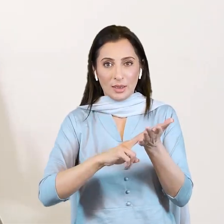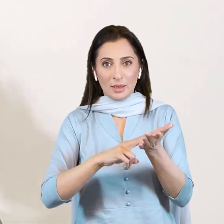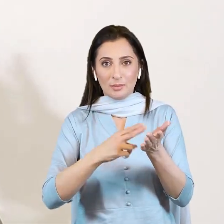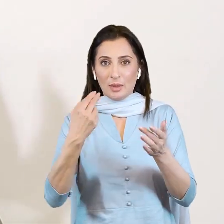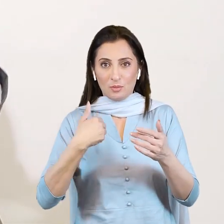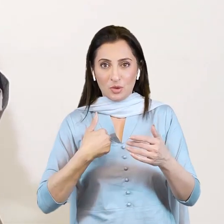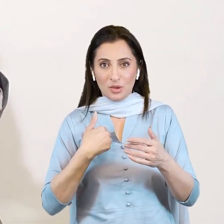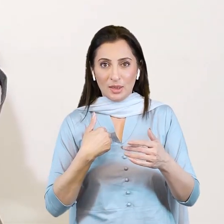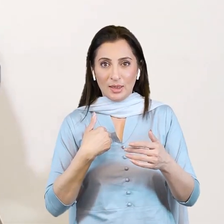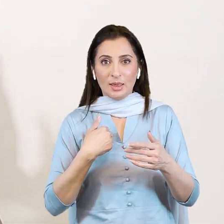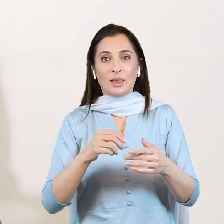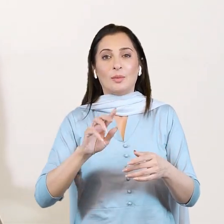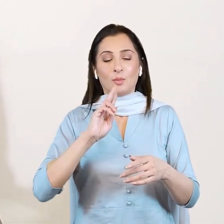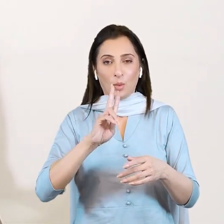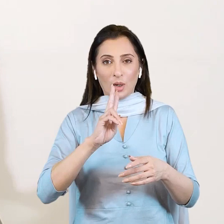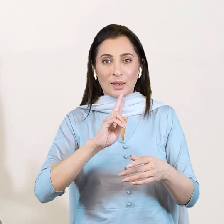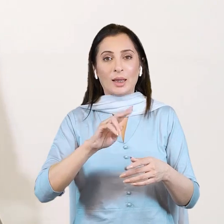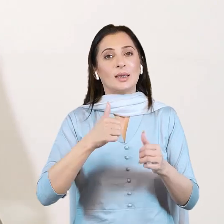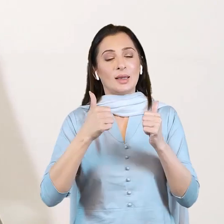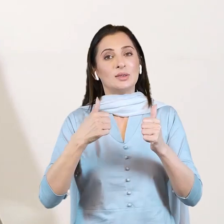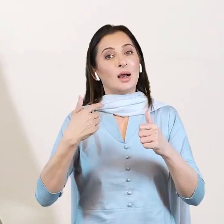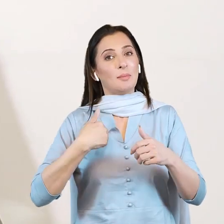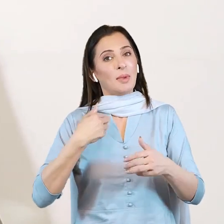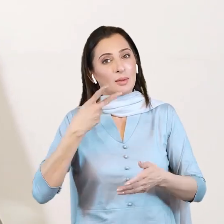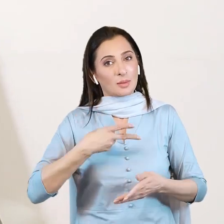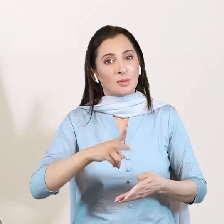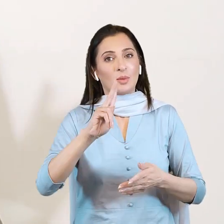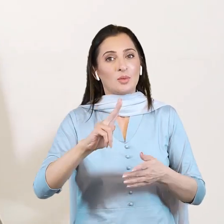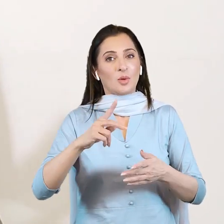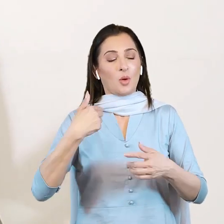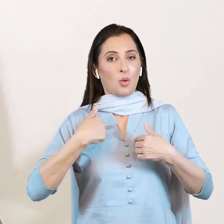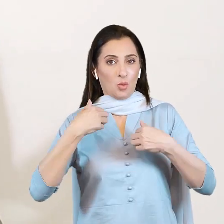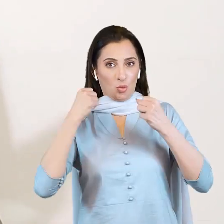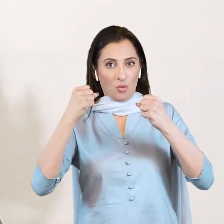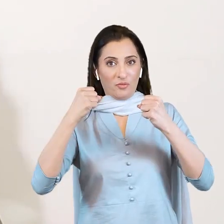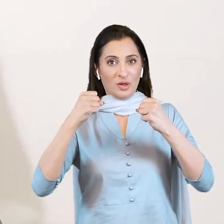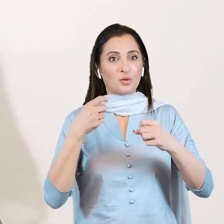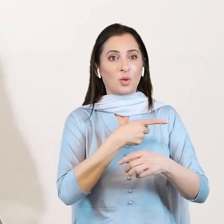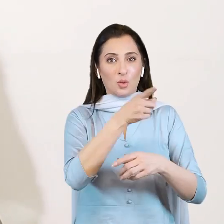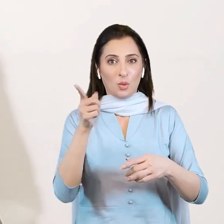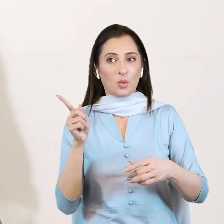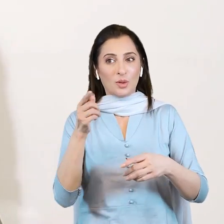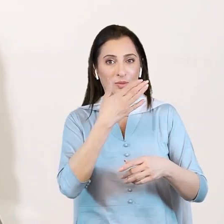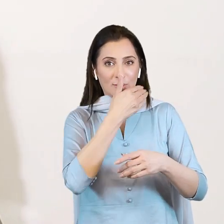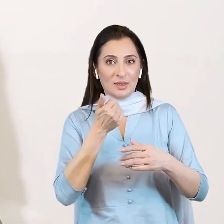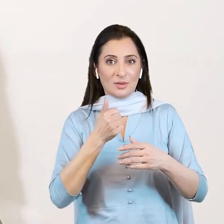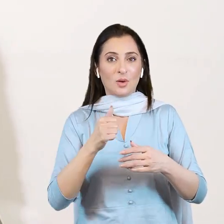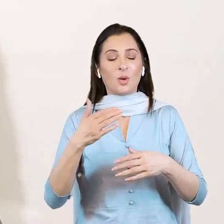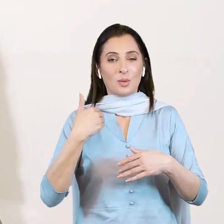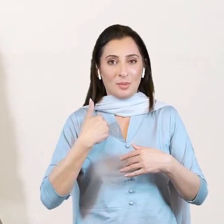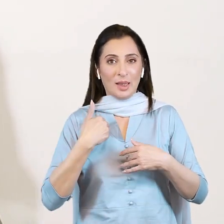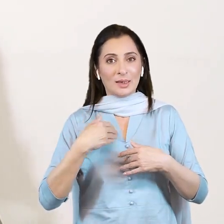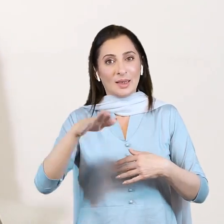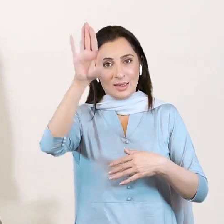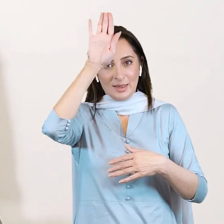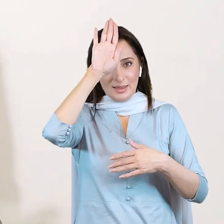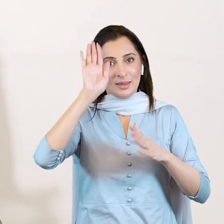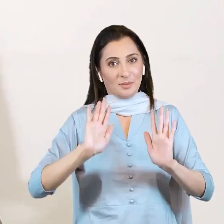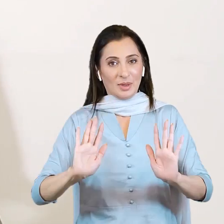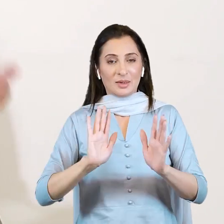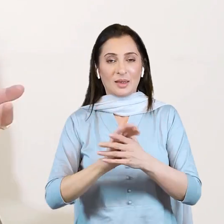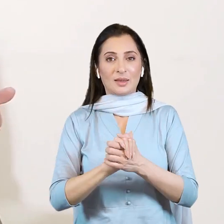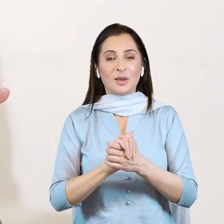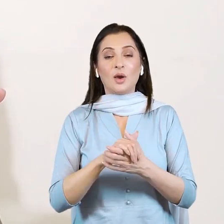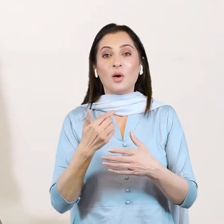I believe it's my resilience, confidence, and motivation to inspire others that make me a leader. I've learned